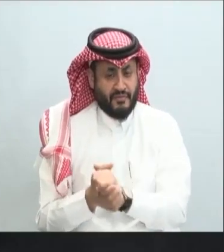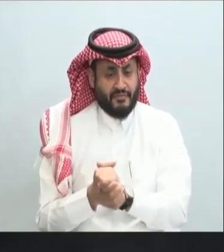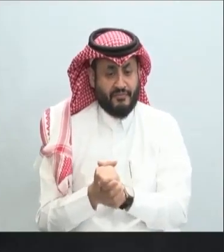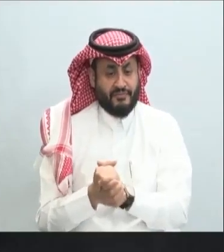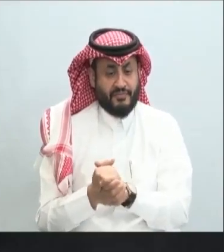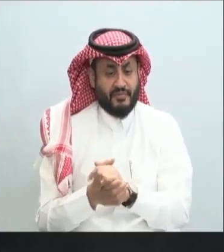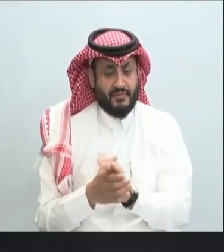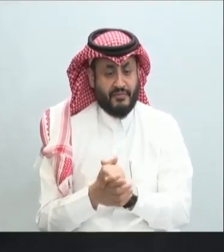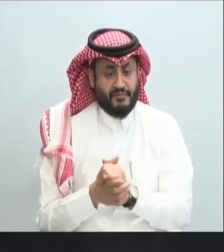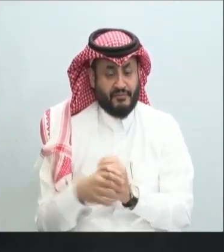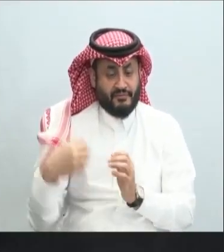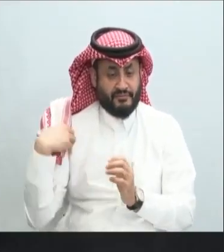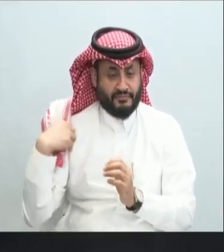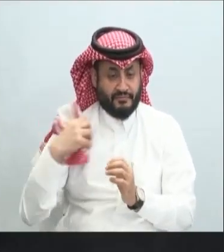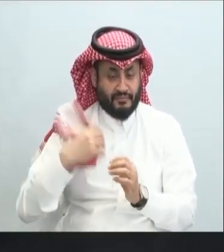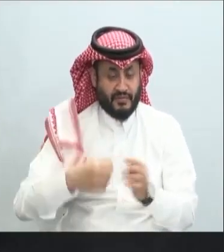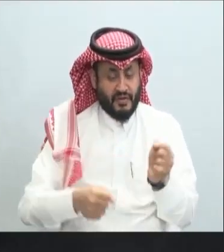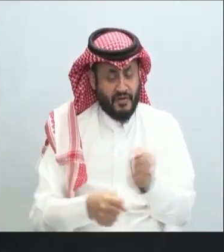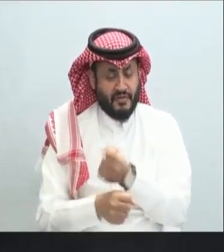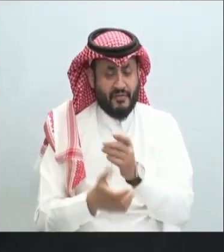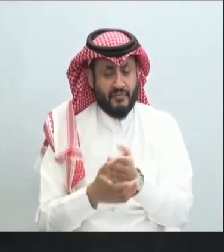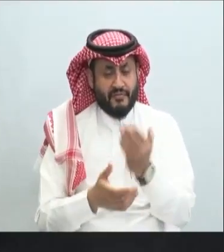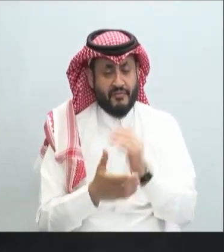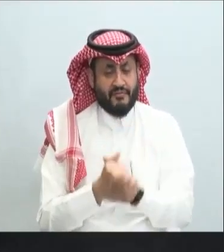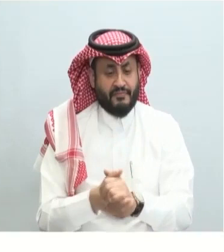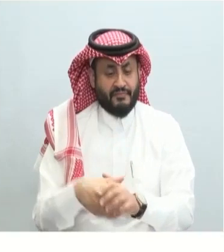have the sounds that we did the practice on, which